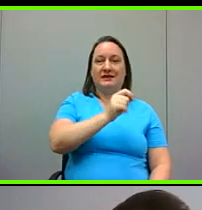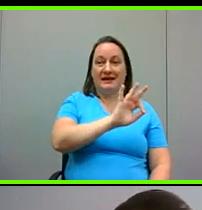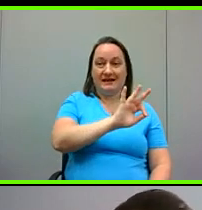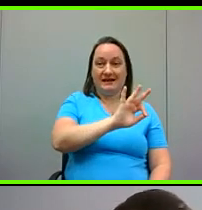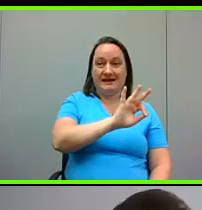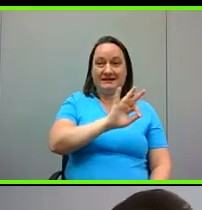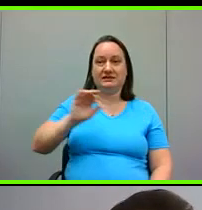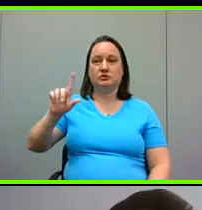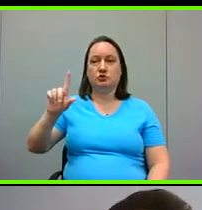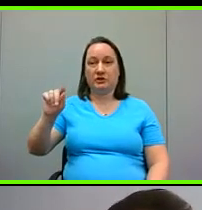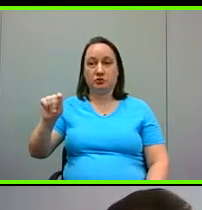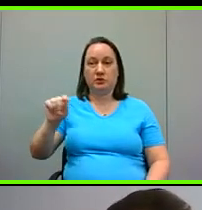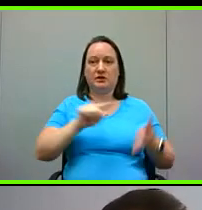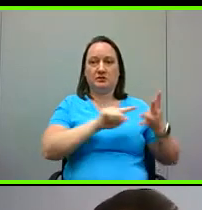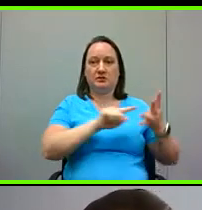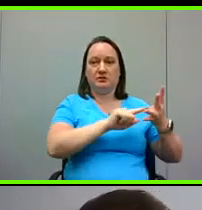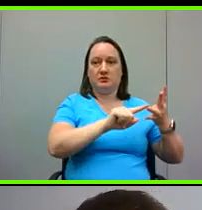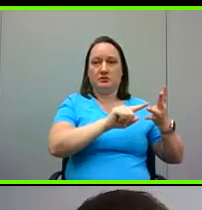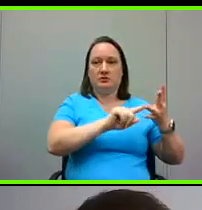to 2020, same week.